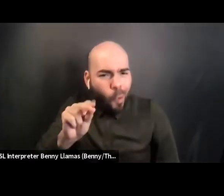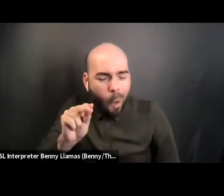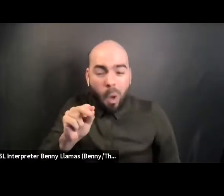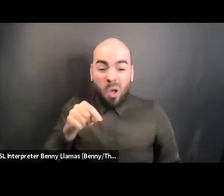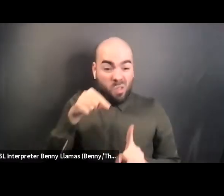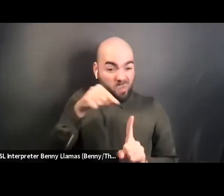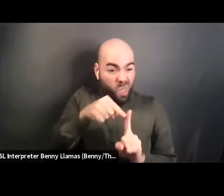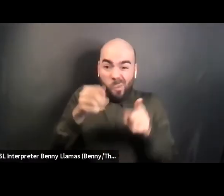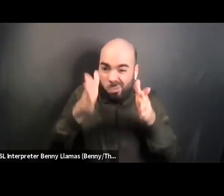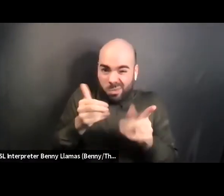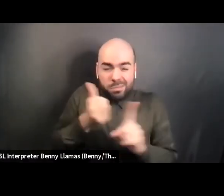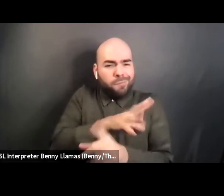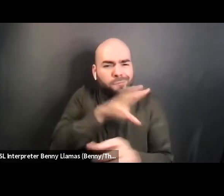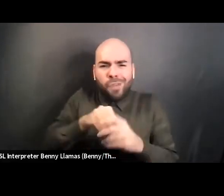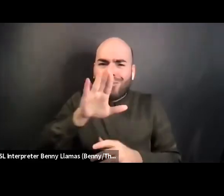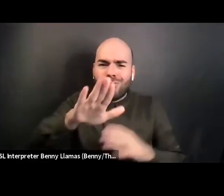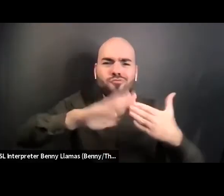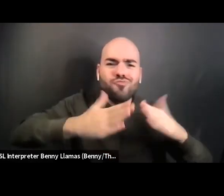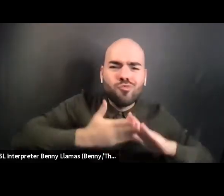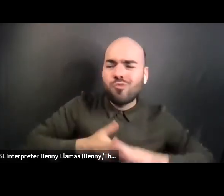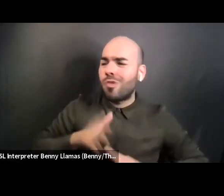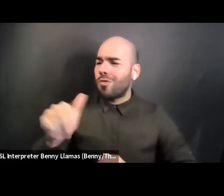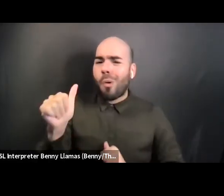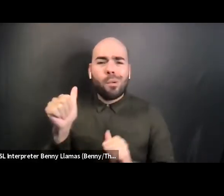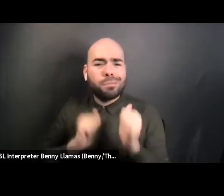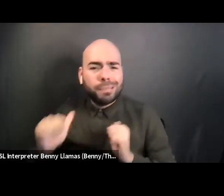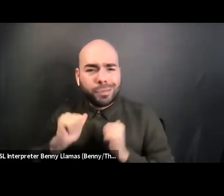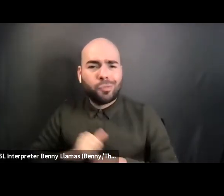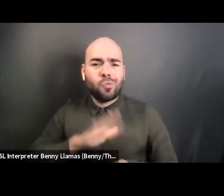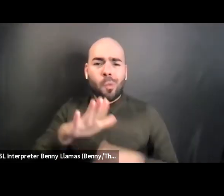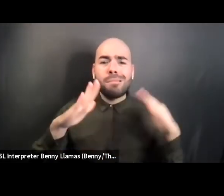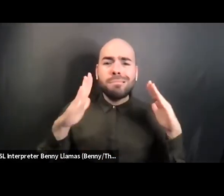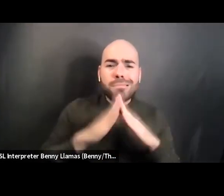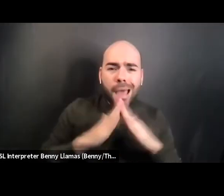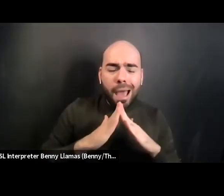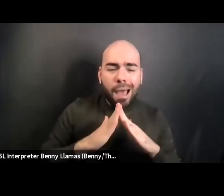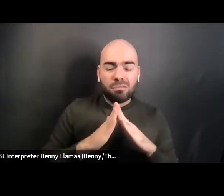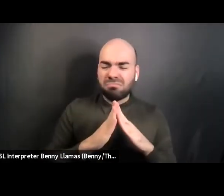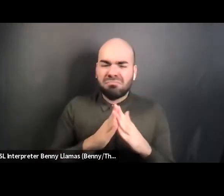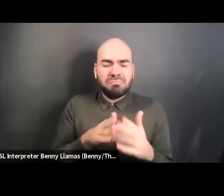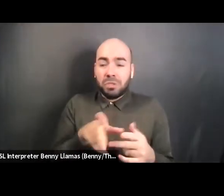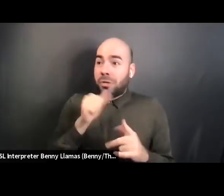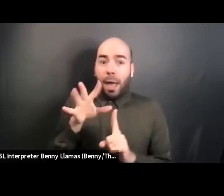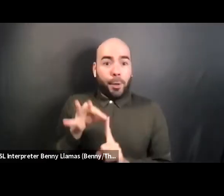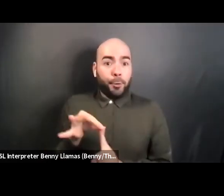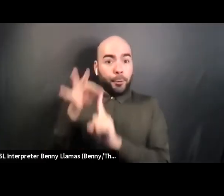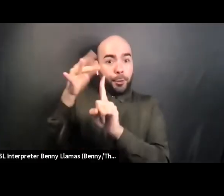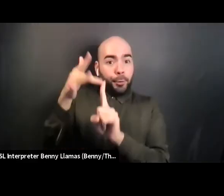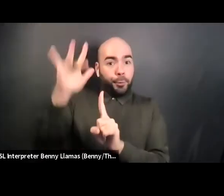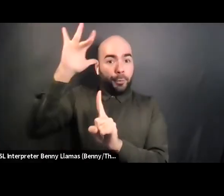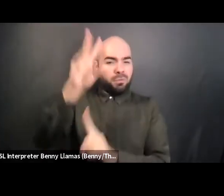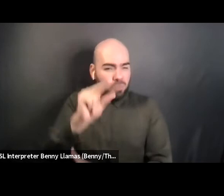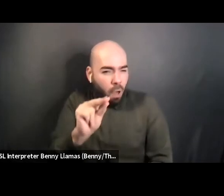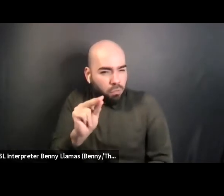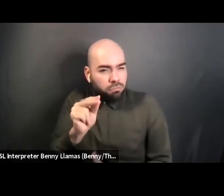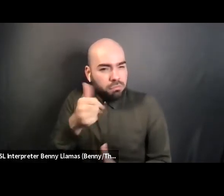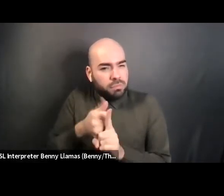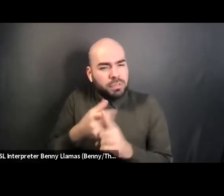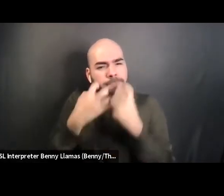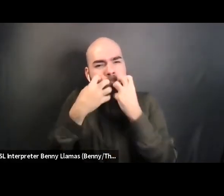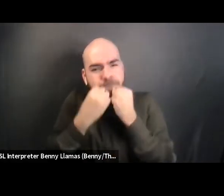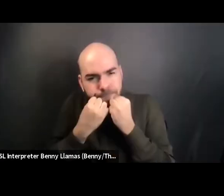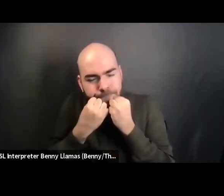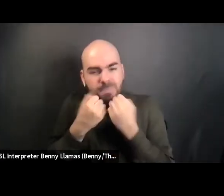your town, your neighborhood who could have been featured today. Got it? Then let's begin at our